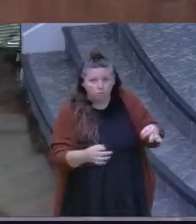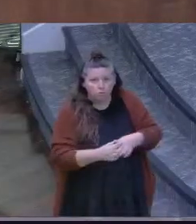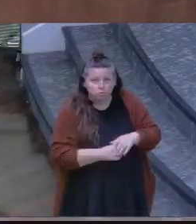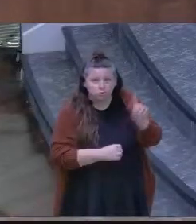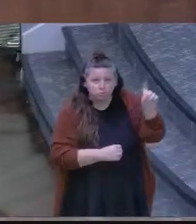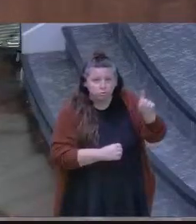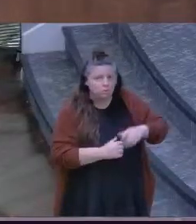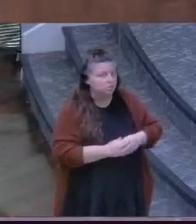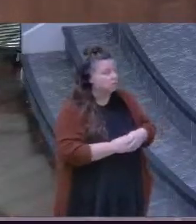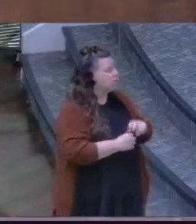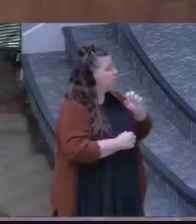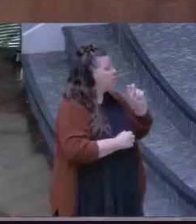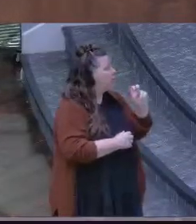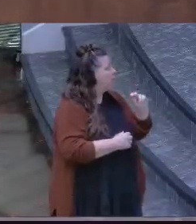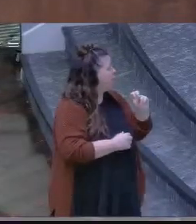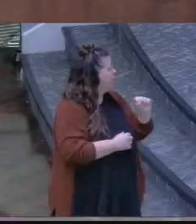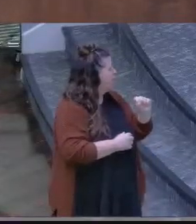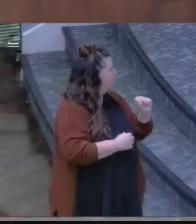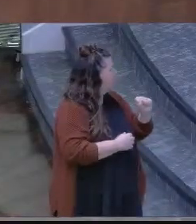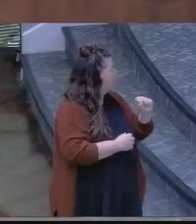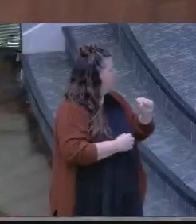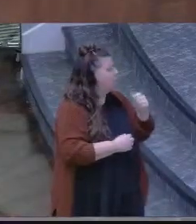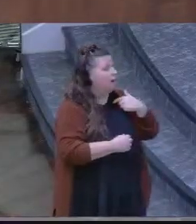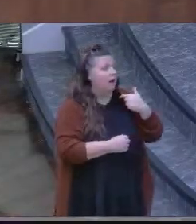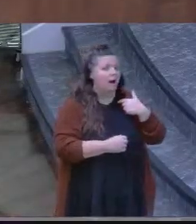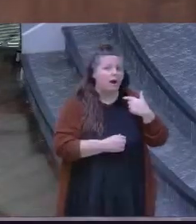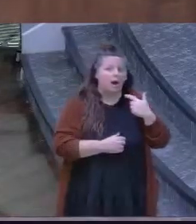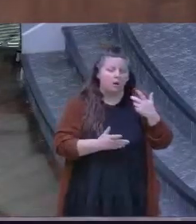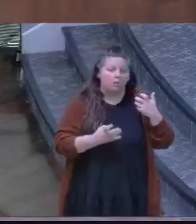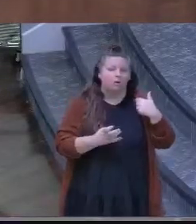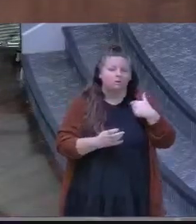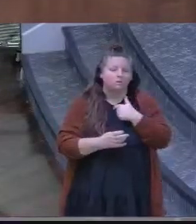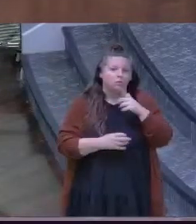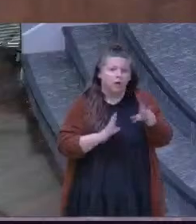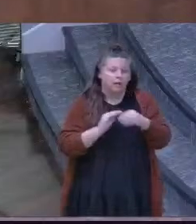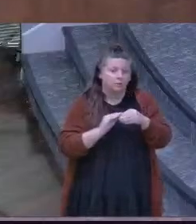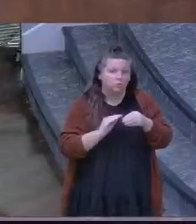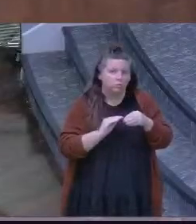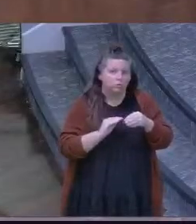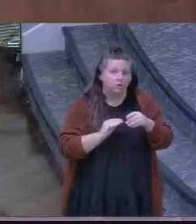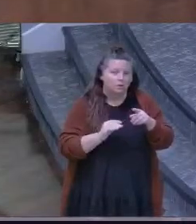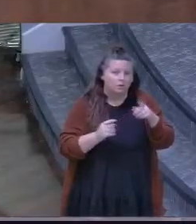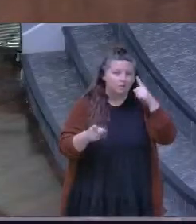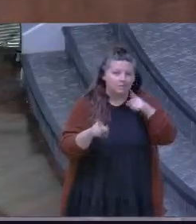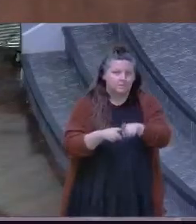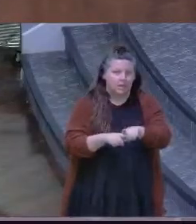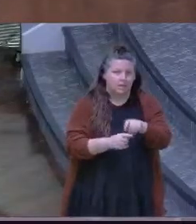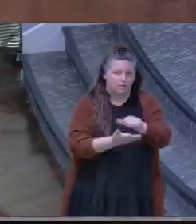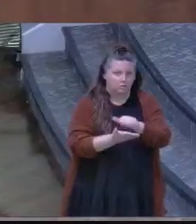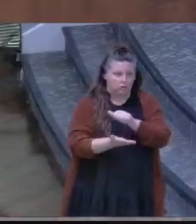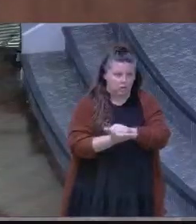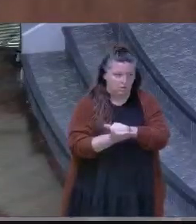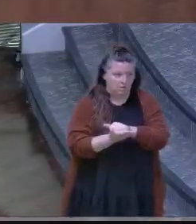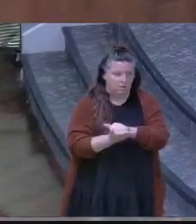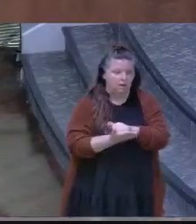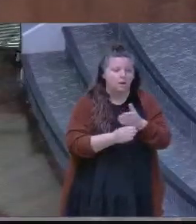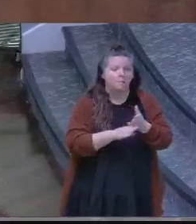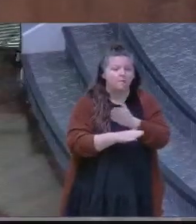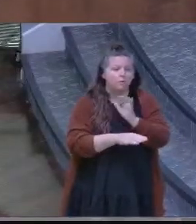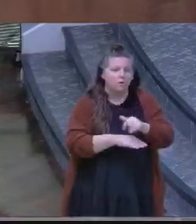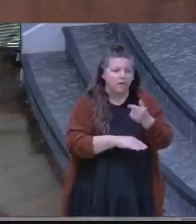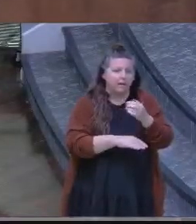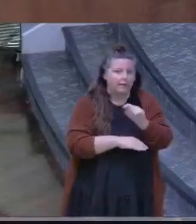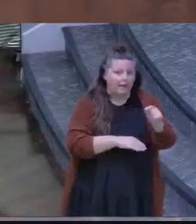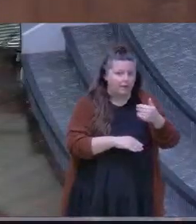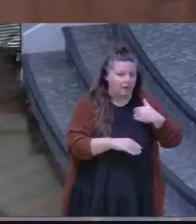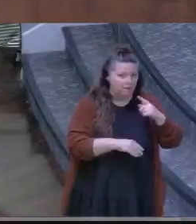I would like to consider us putting that on the consent agenda. Okay. Before that, Dr. Gant does have a question. She just raised her hand.